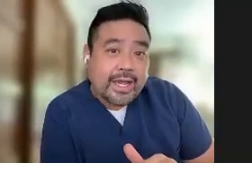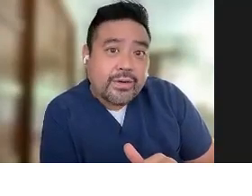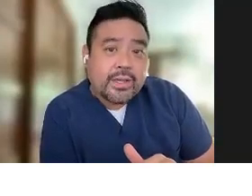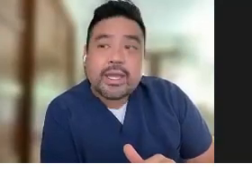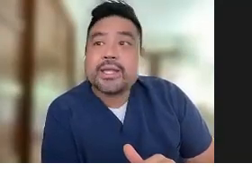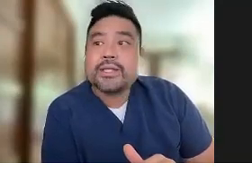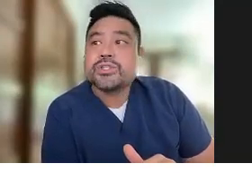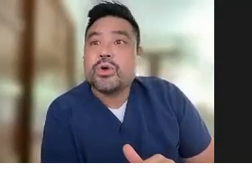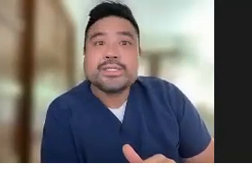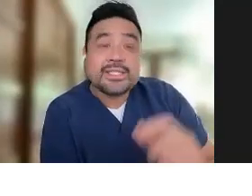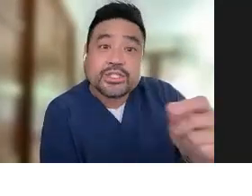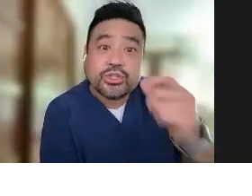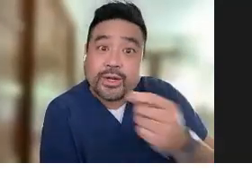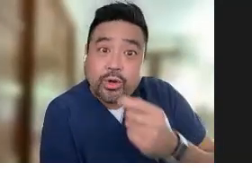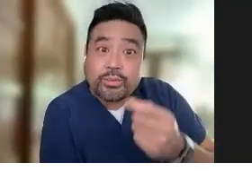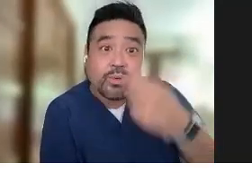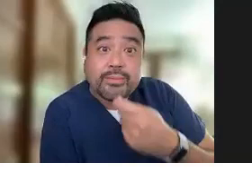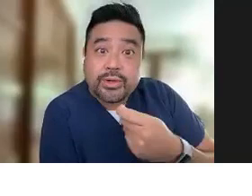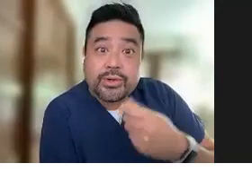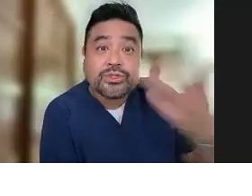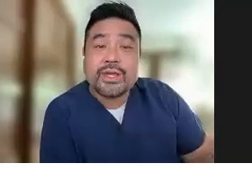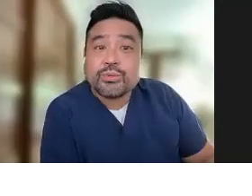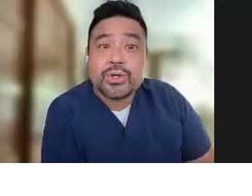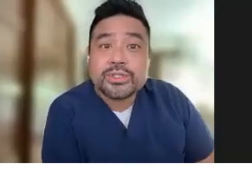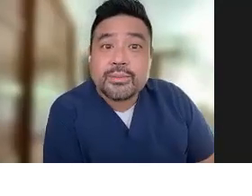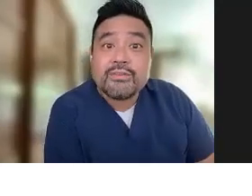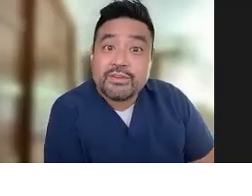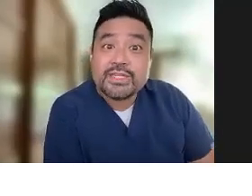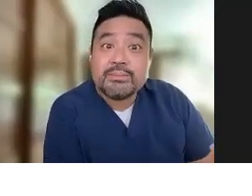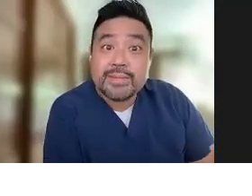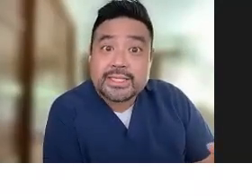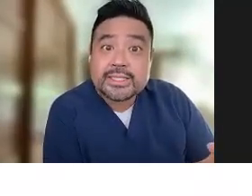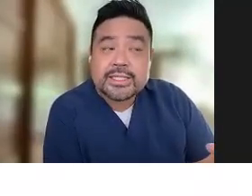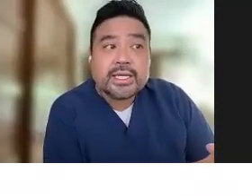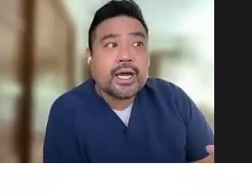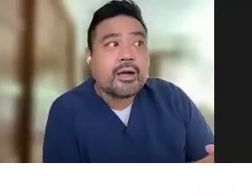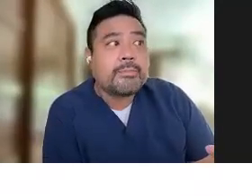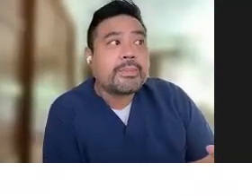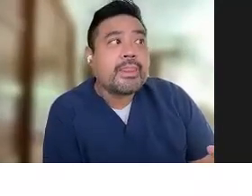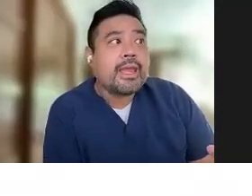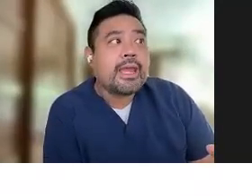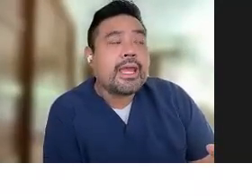Binax Now. And so it's a test you do at home. You swab your nose, you get the results in about 15 minutes.